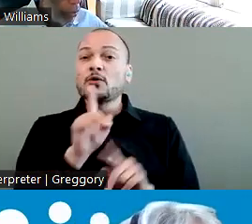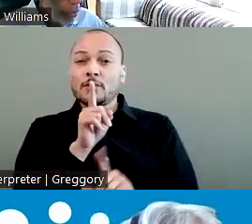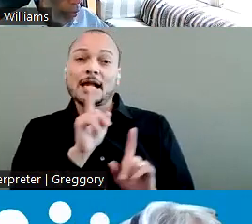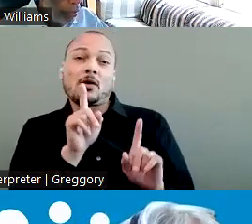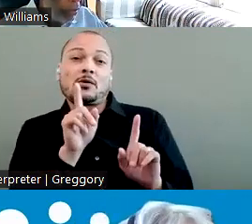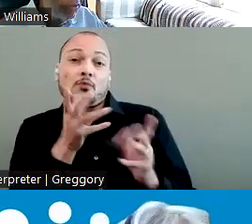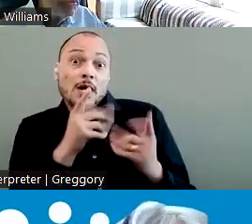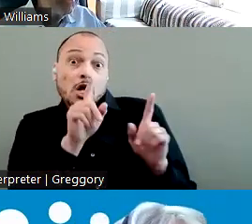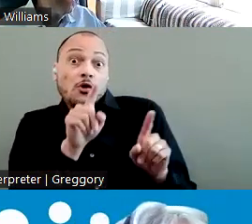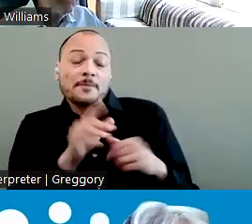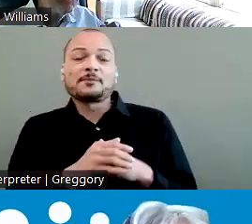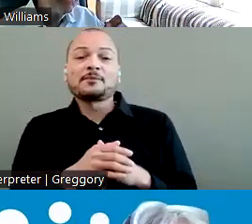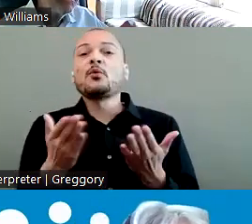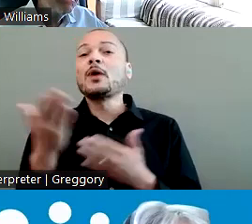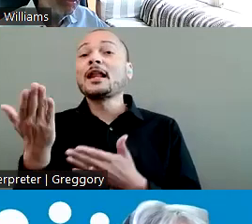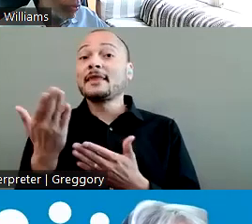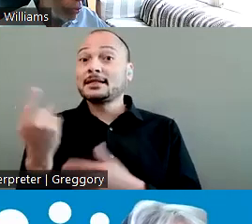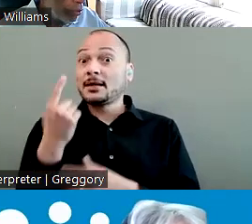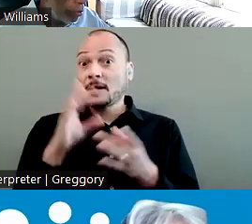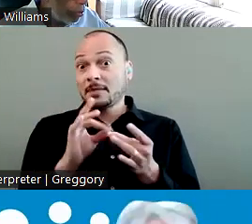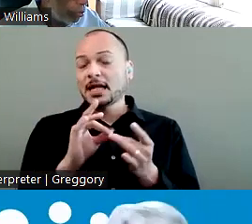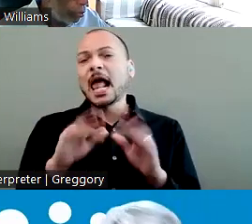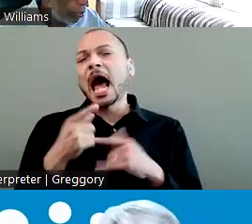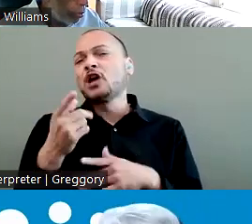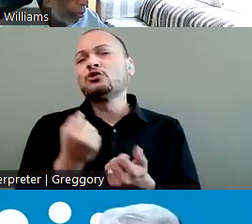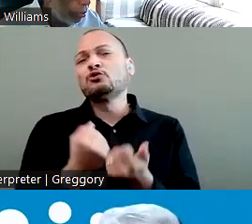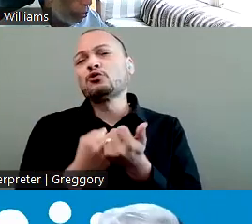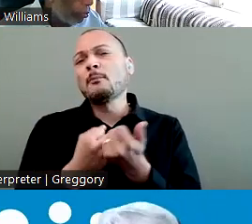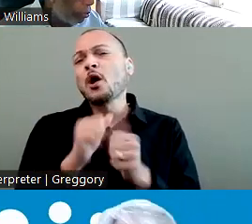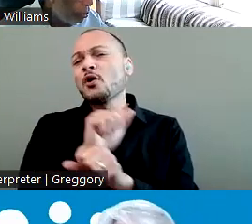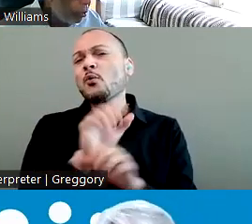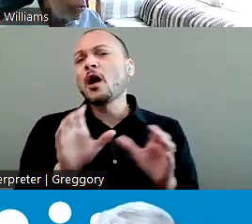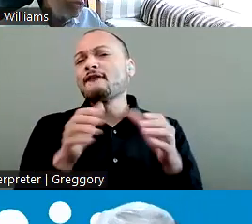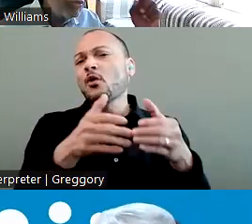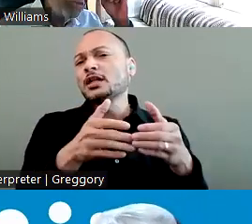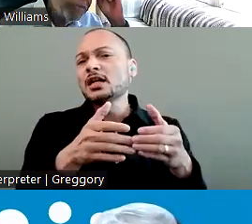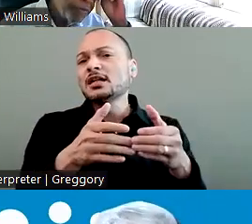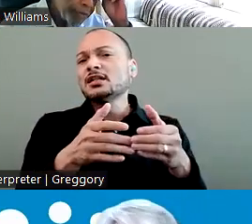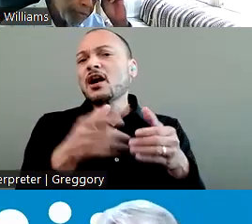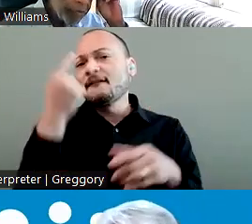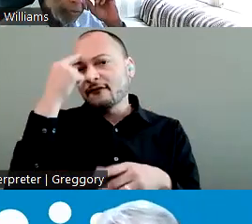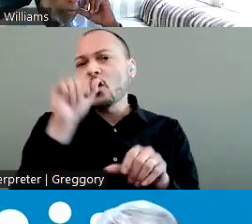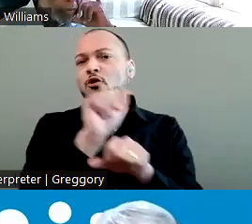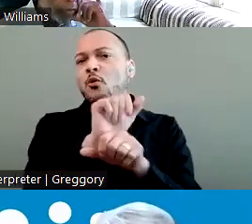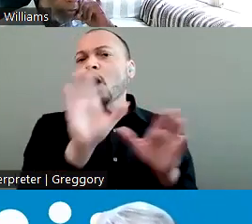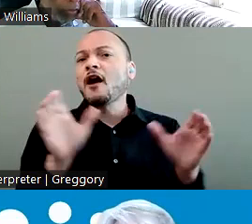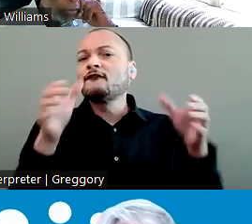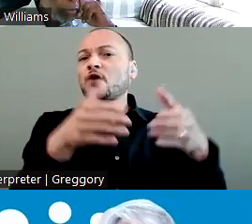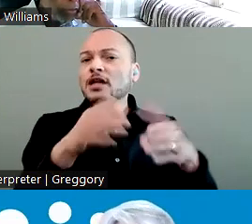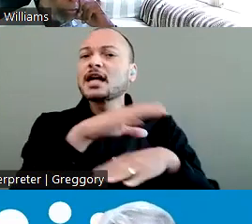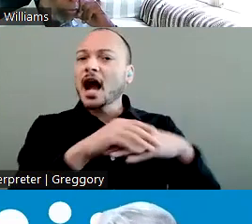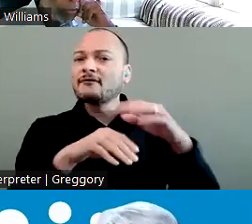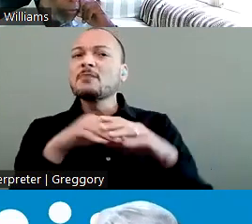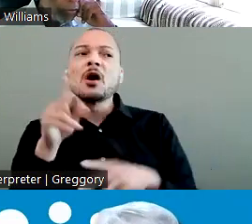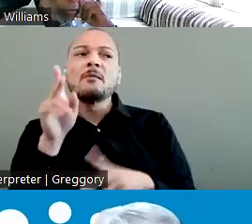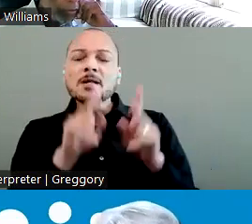And one of the things that someone mentioned was, how do you support the workforce so that the workforce is comfortable, the folks that are going out